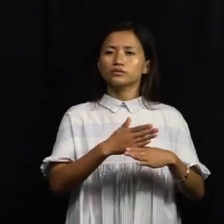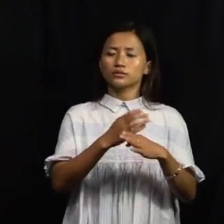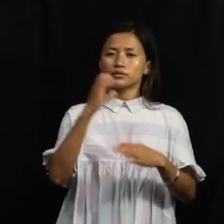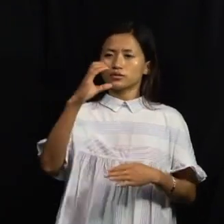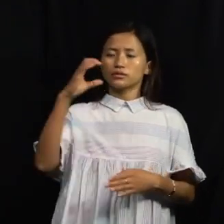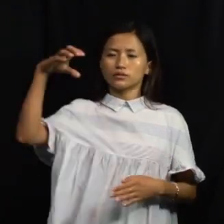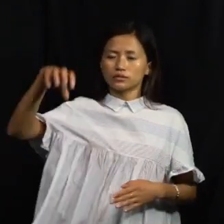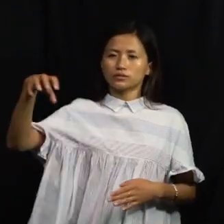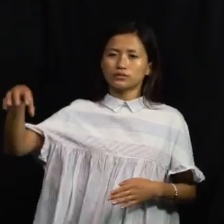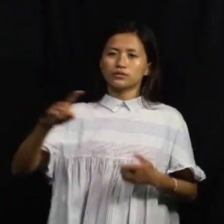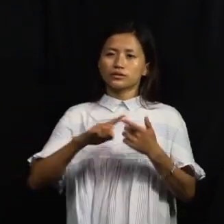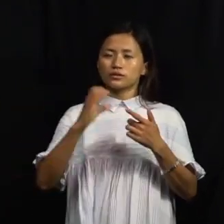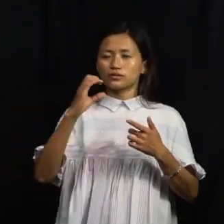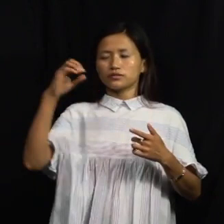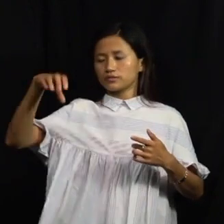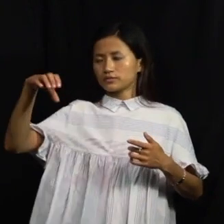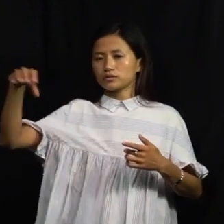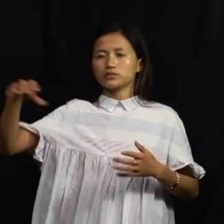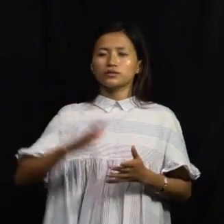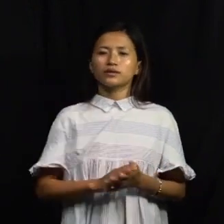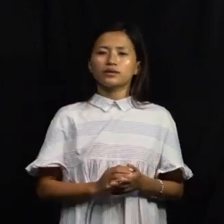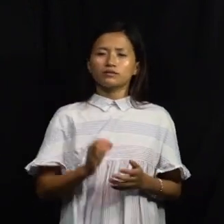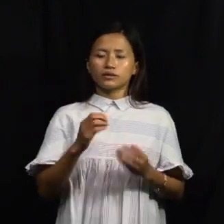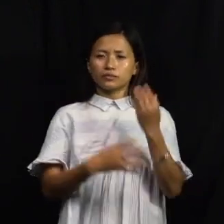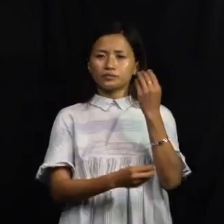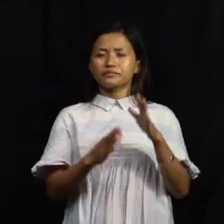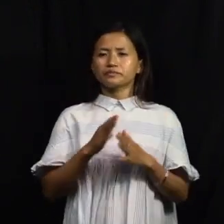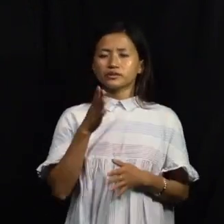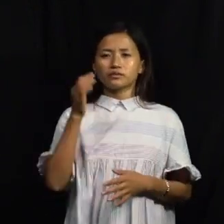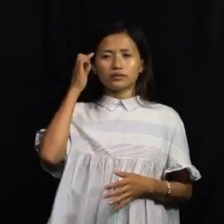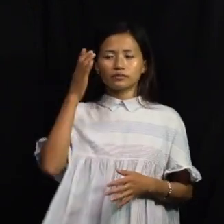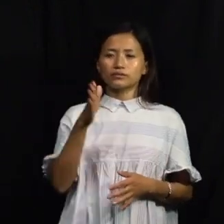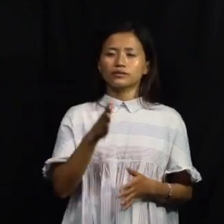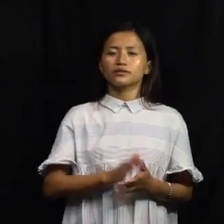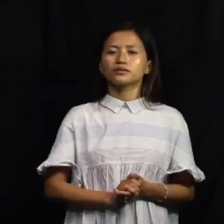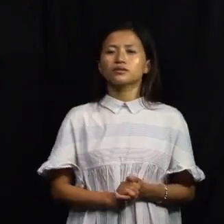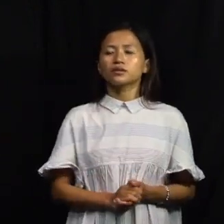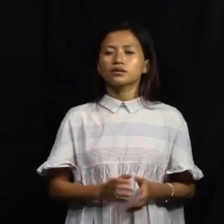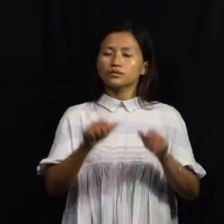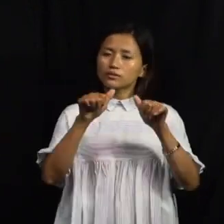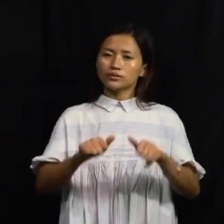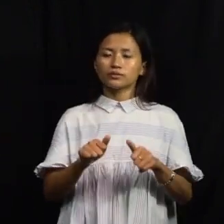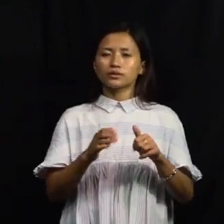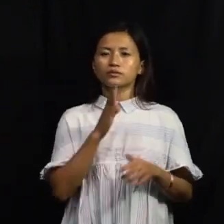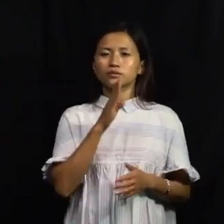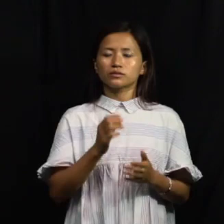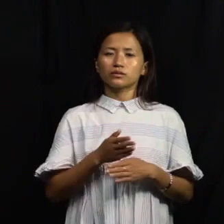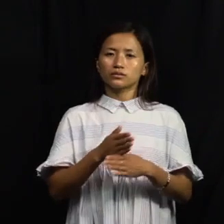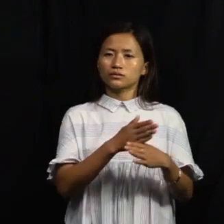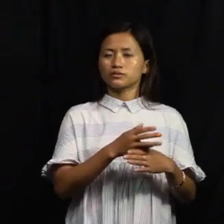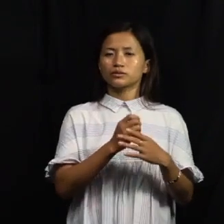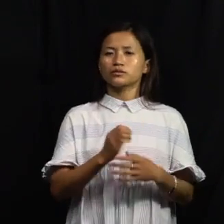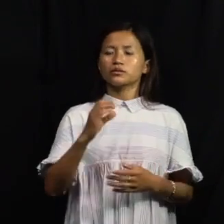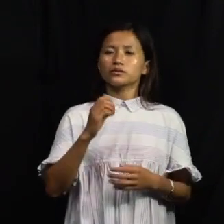the economy of the country, isn't it? So illiterate people or people who don't know anything will not be able to contribute to